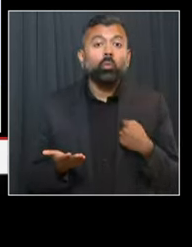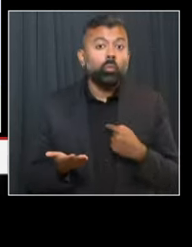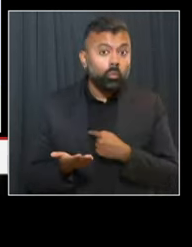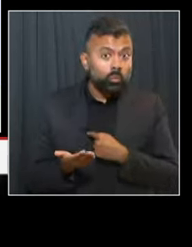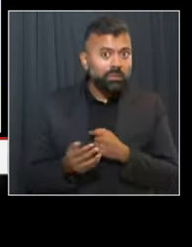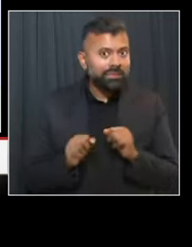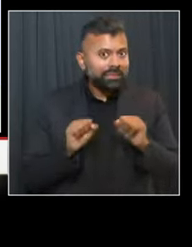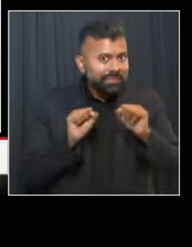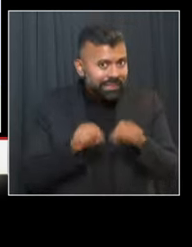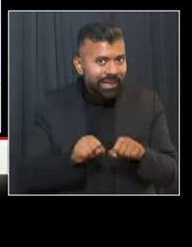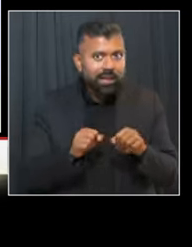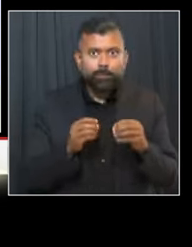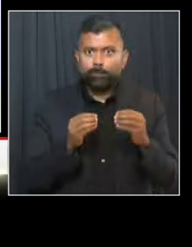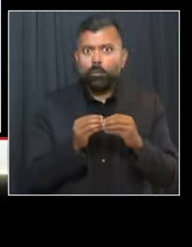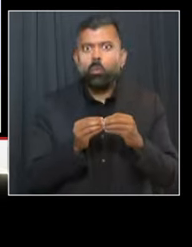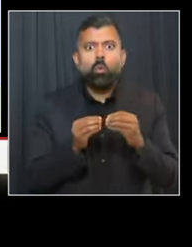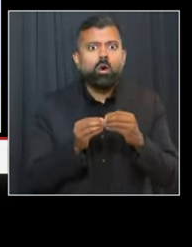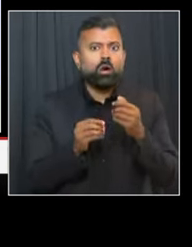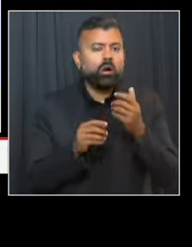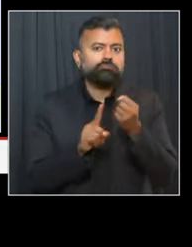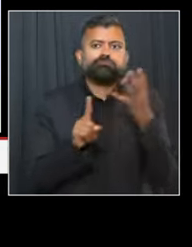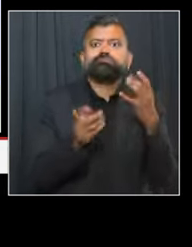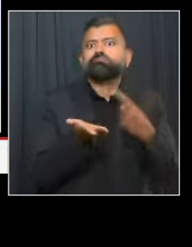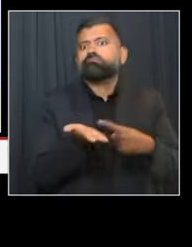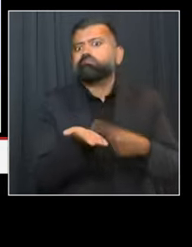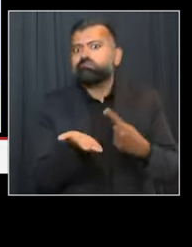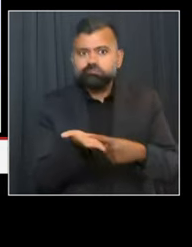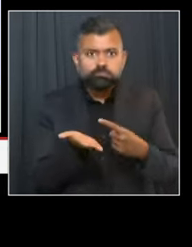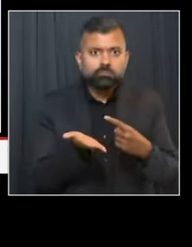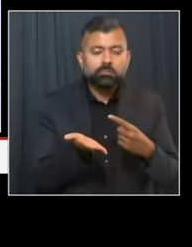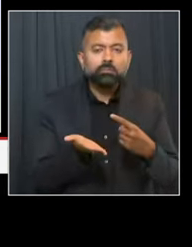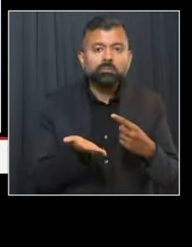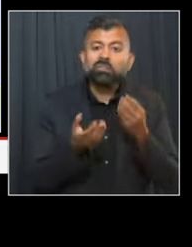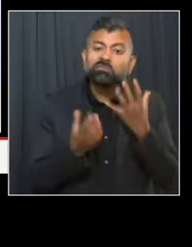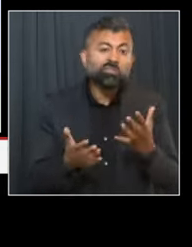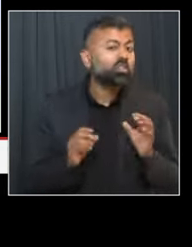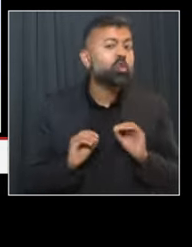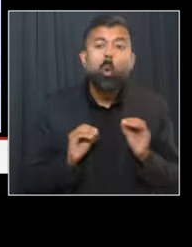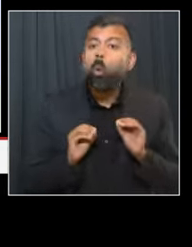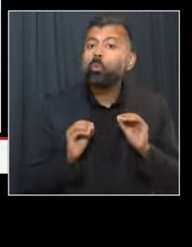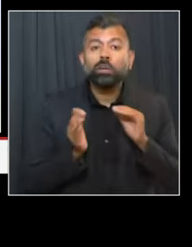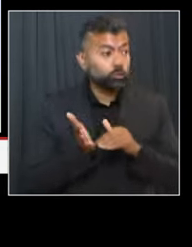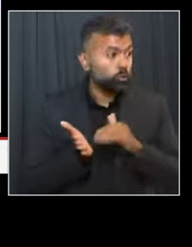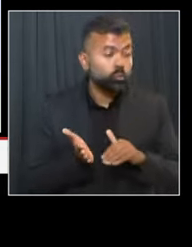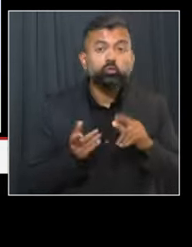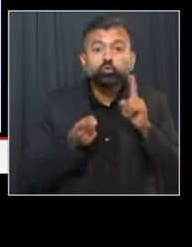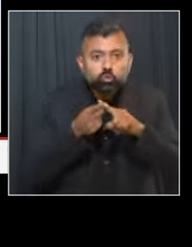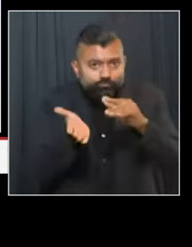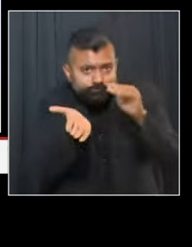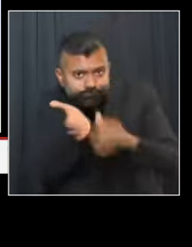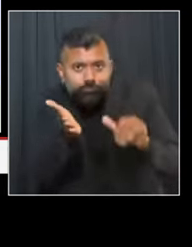any furloughs or layoffs for the CR fix.